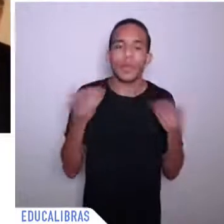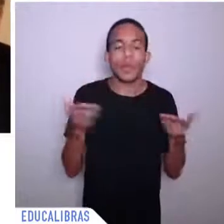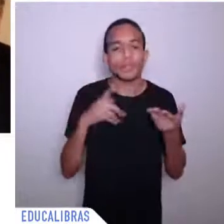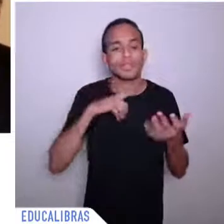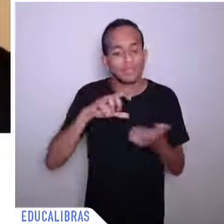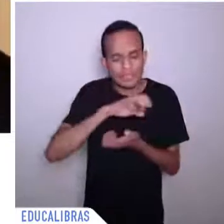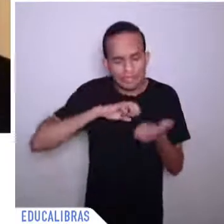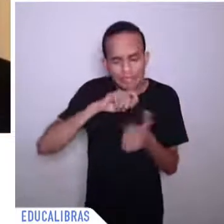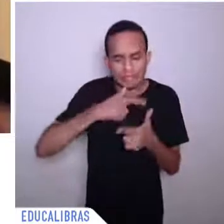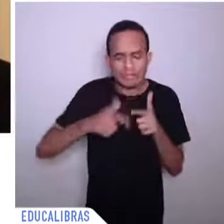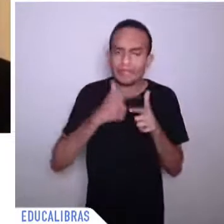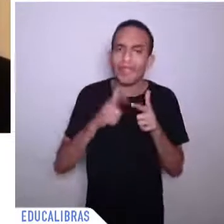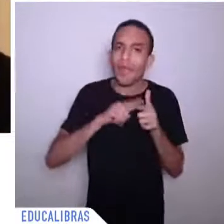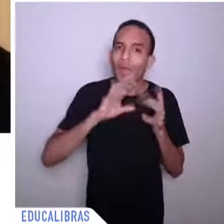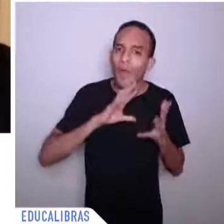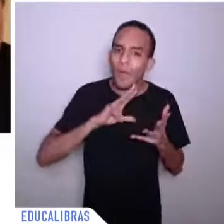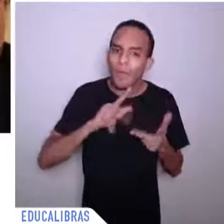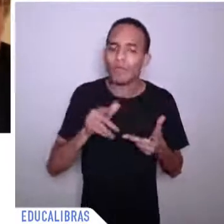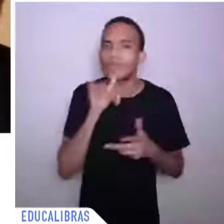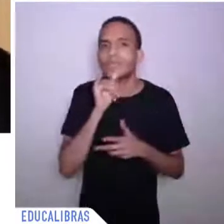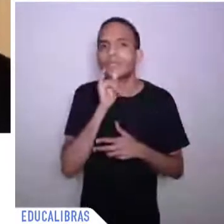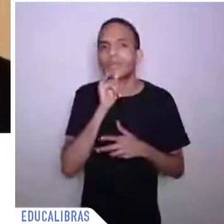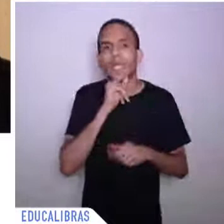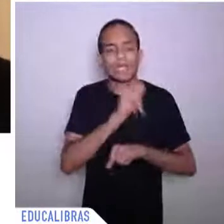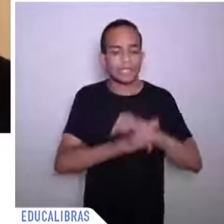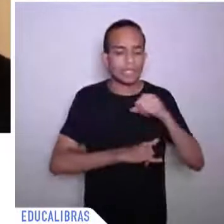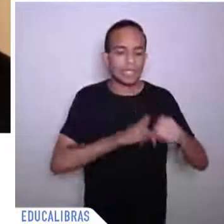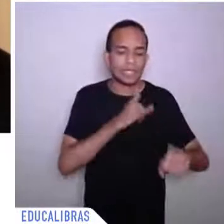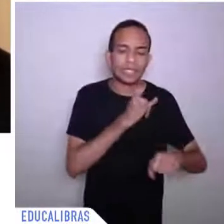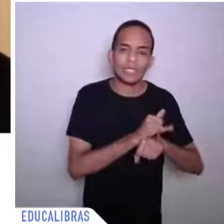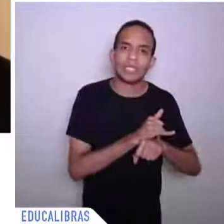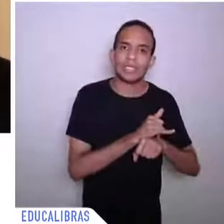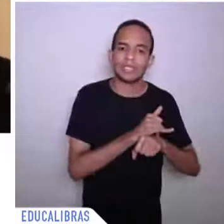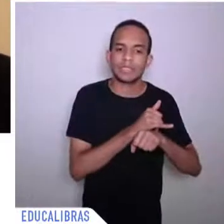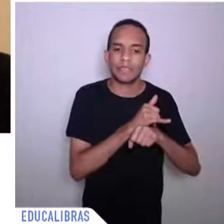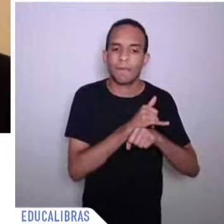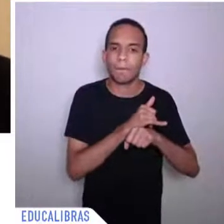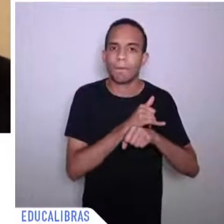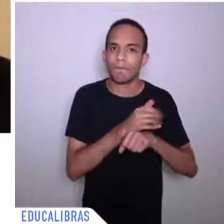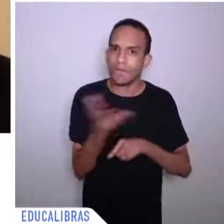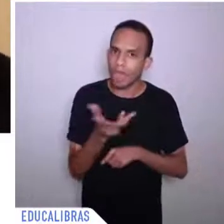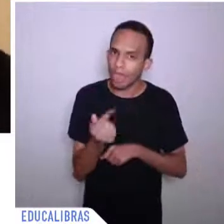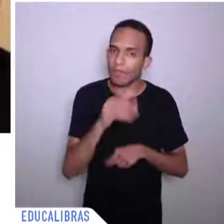So what we have is a crisis today in which the web world